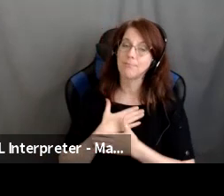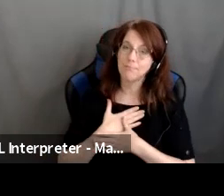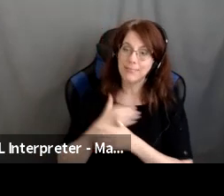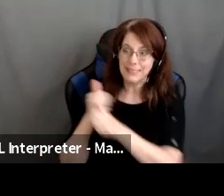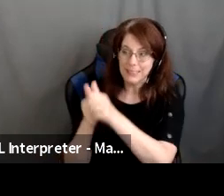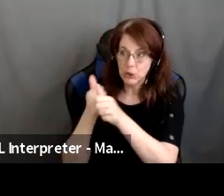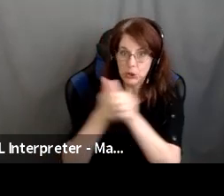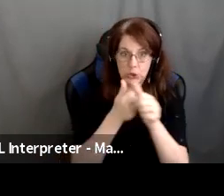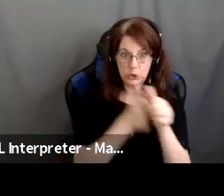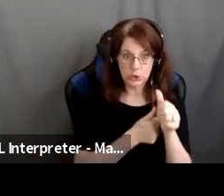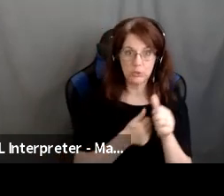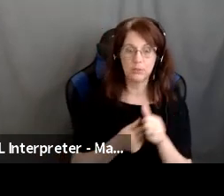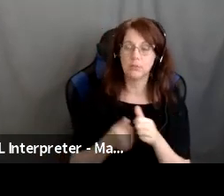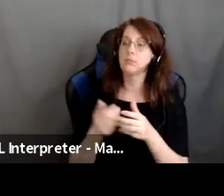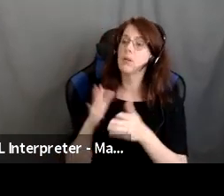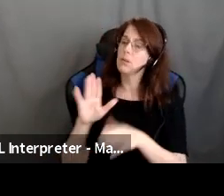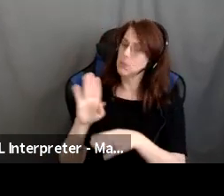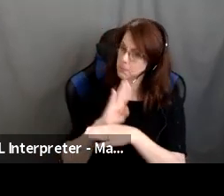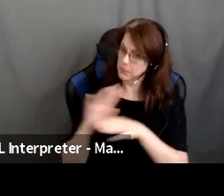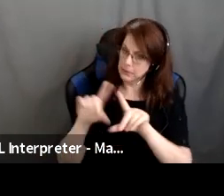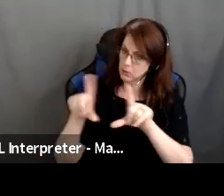them. Ask for their business cards.